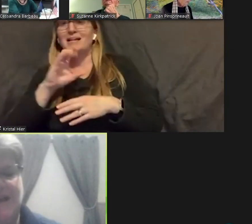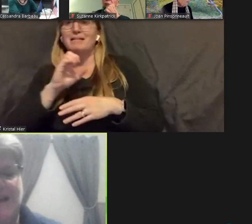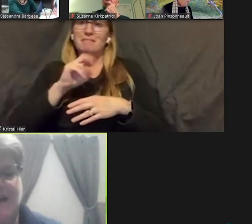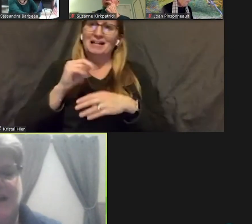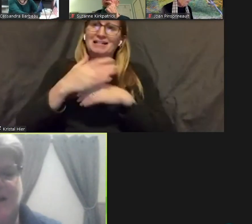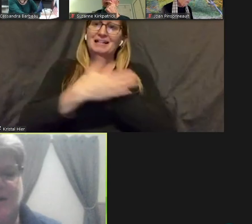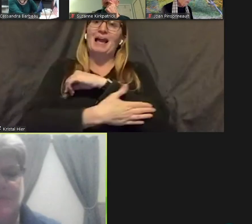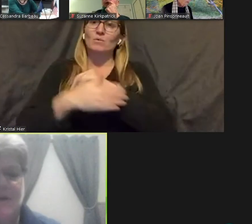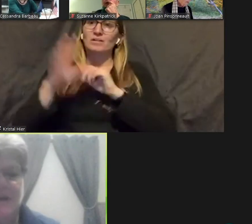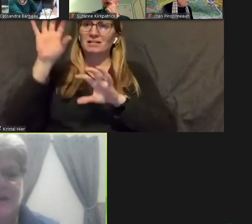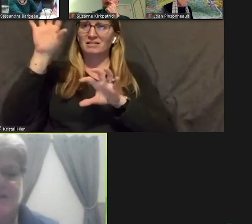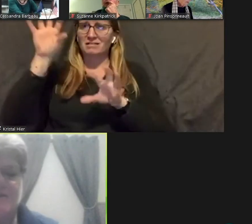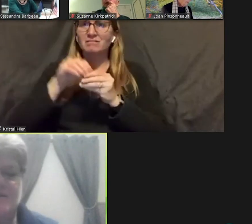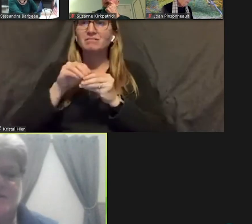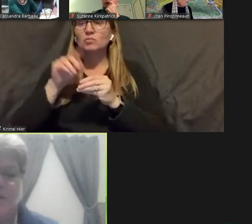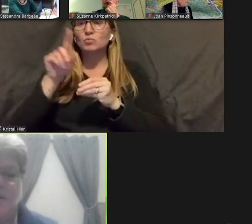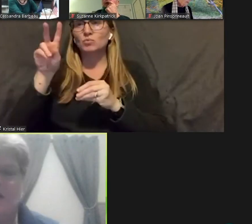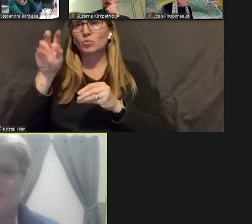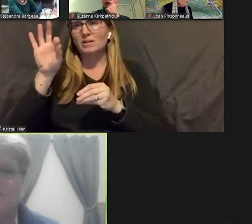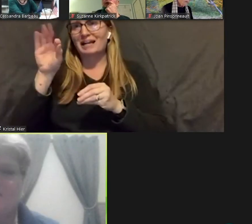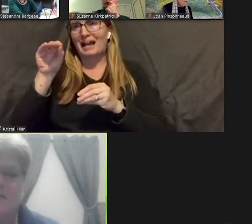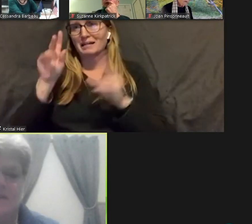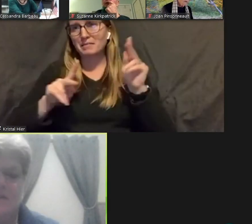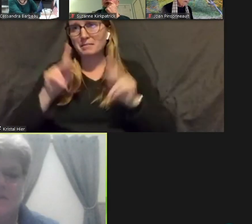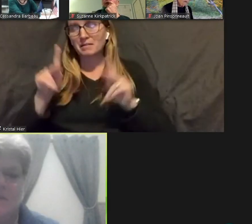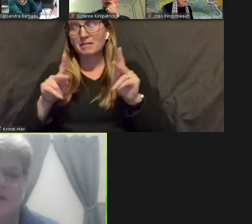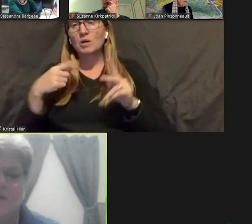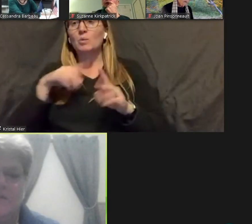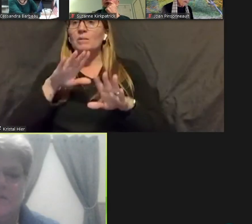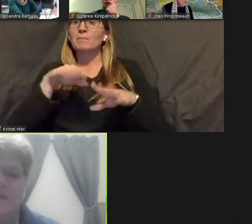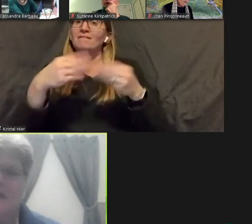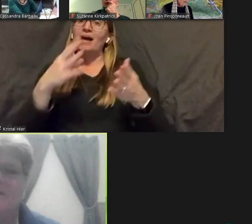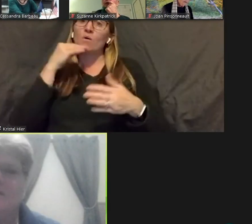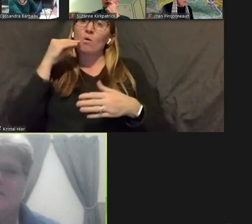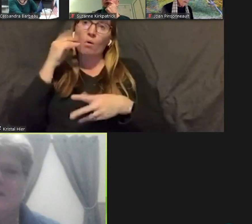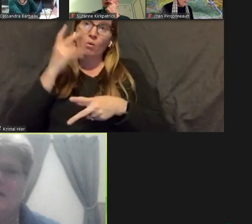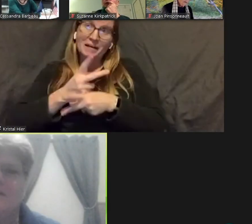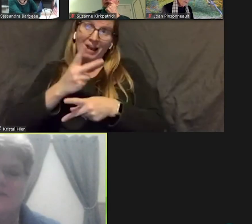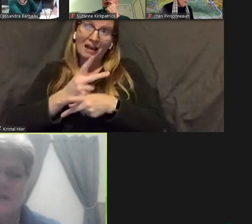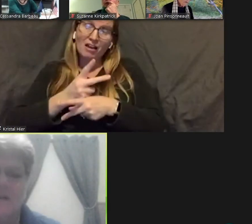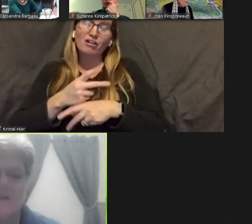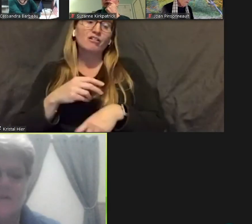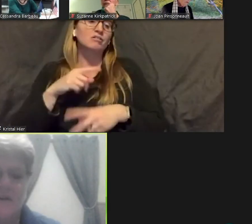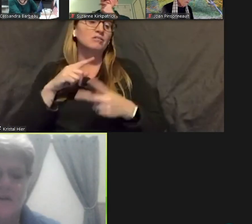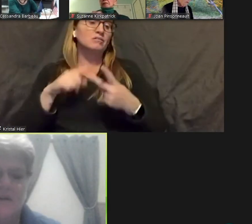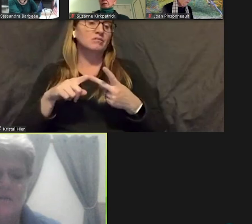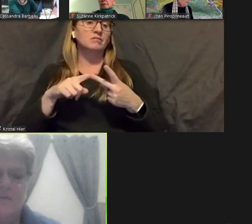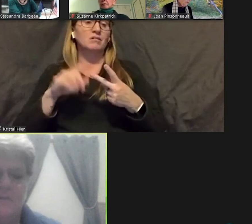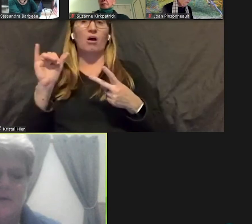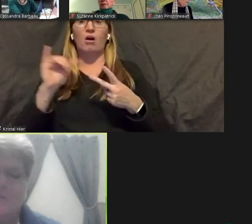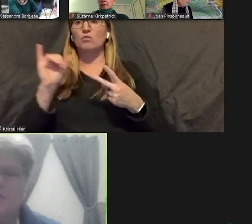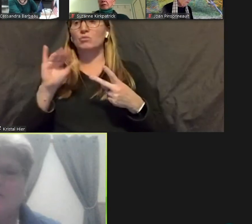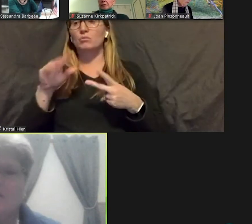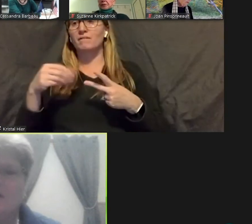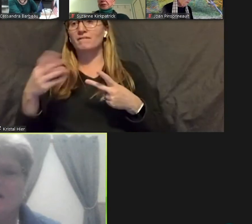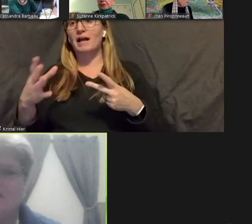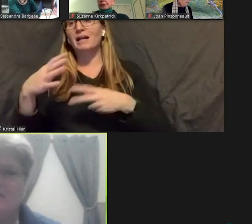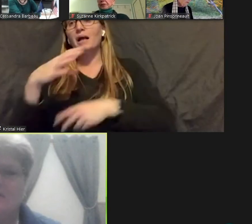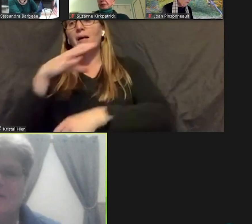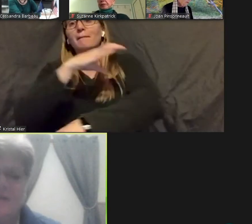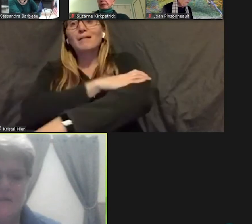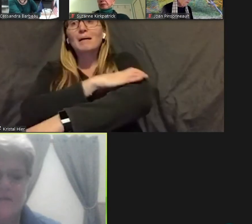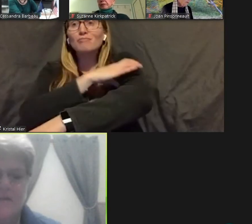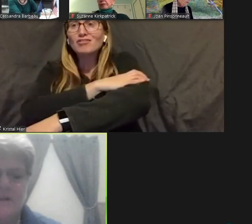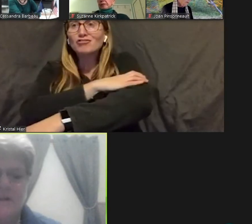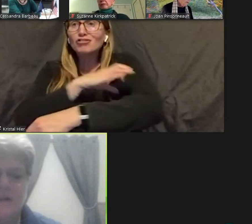counties. In addition to home care services, we also provide such things as blood pressure